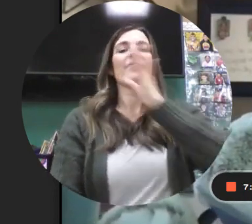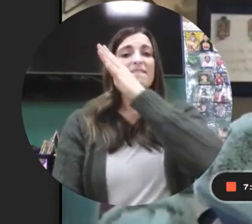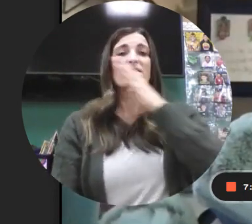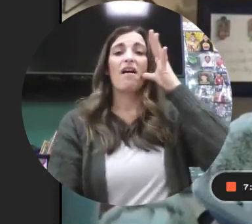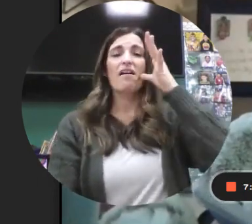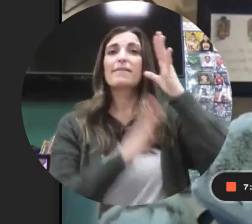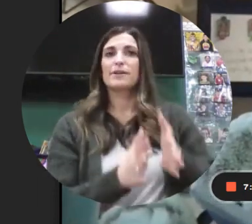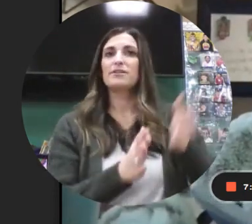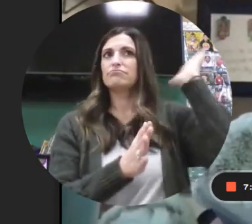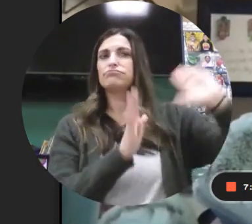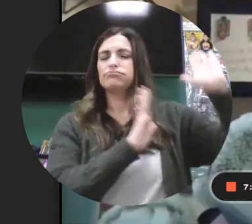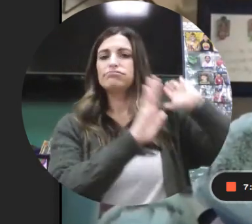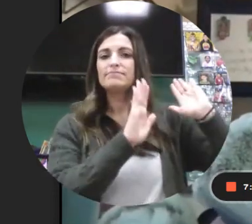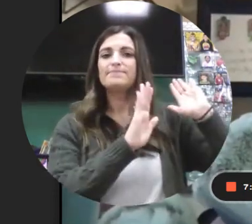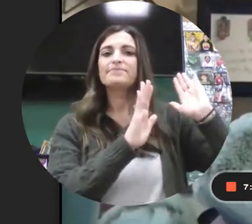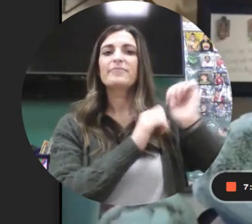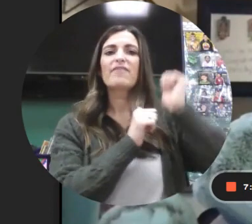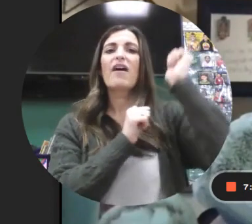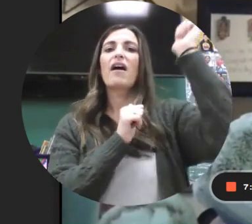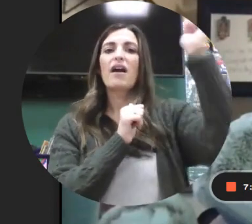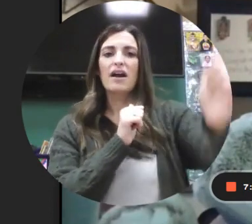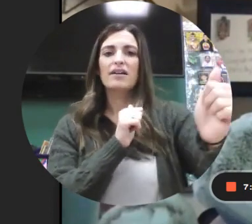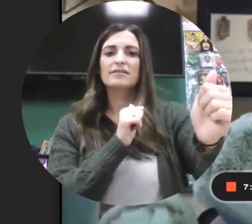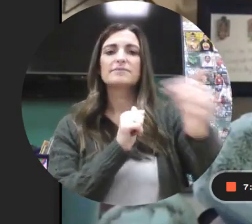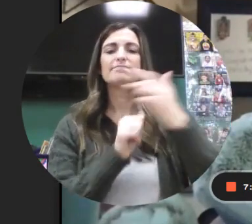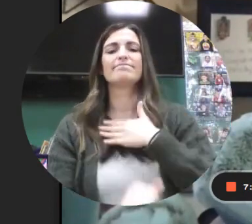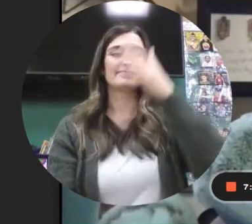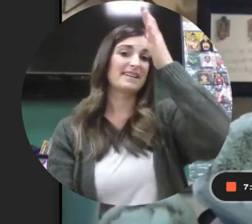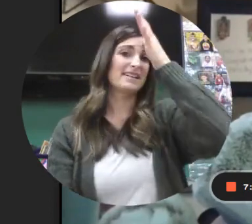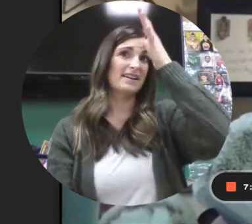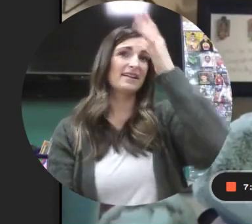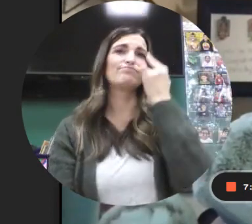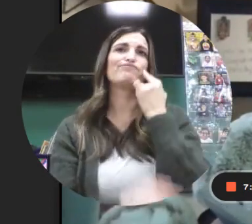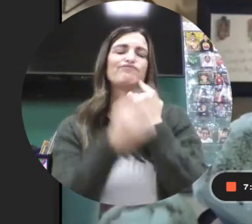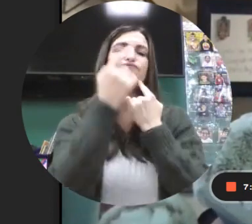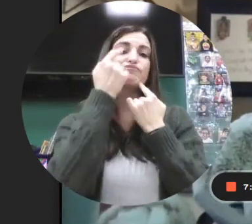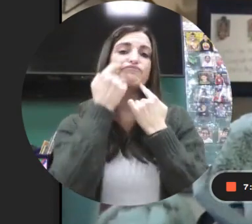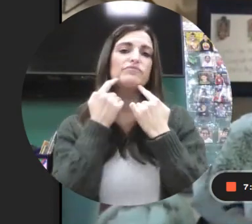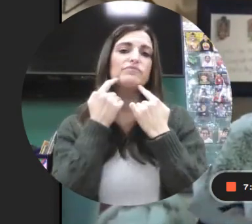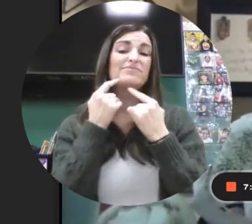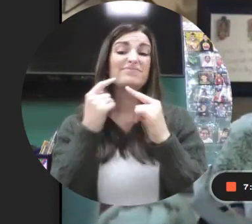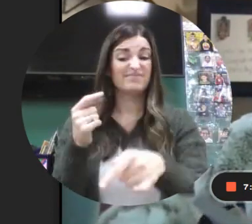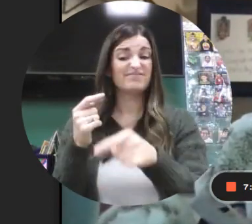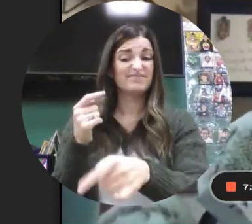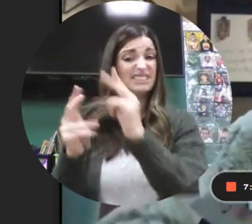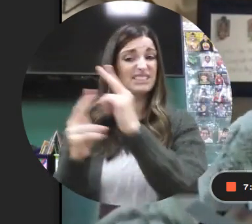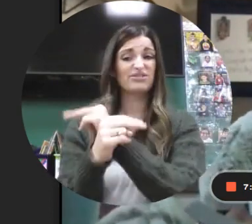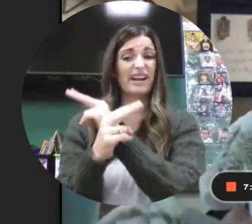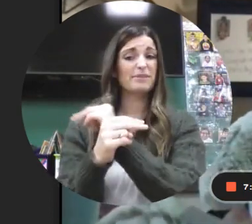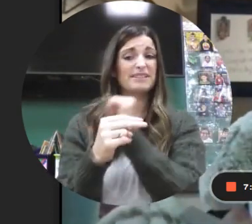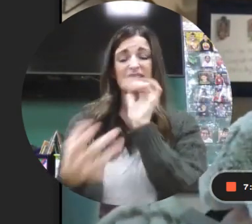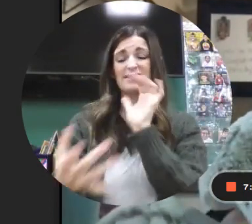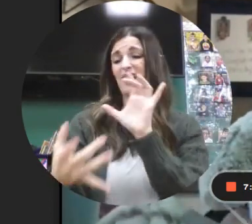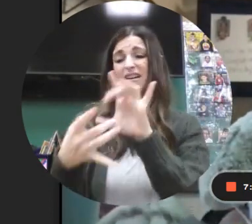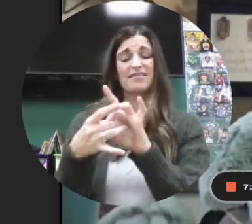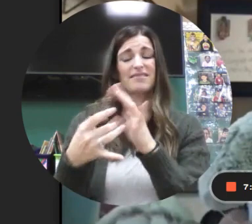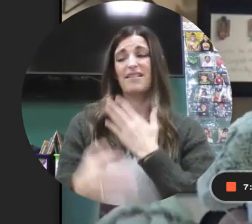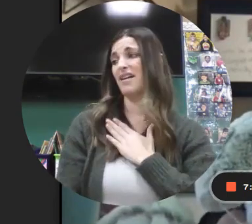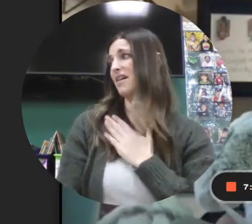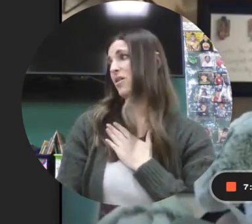Quebec. I glanced over and saw tears in Dad's eyes too. But this rabbit simply doesn't belong to us,